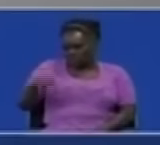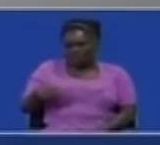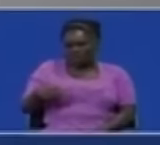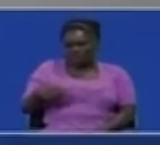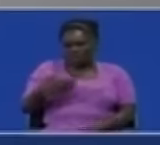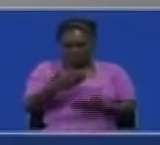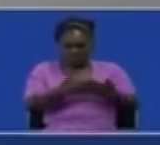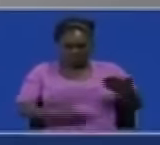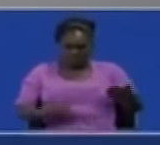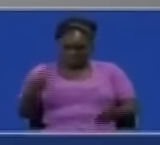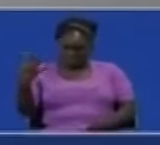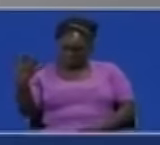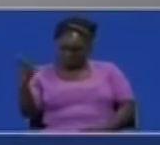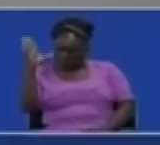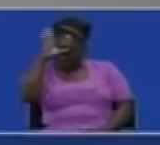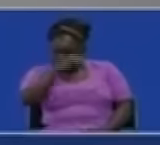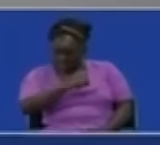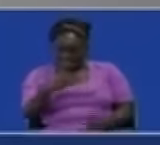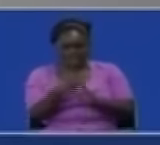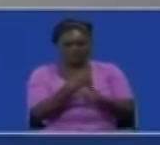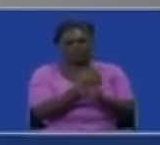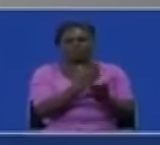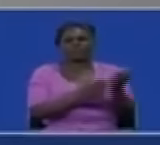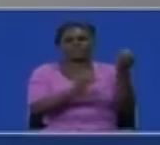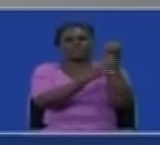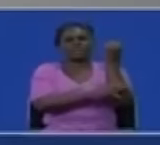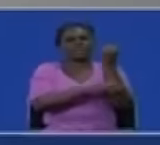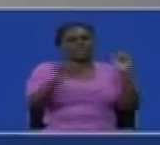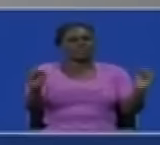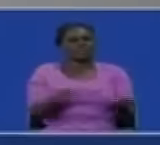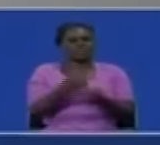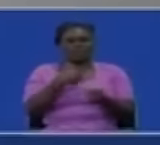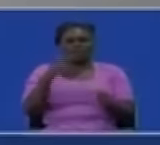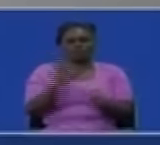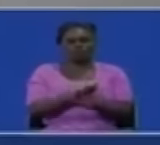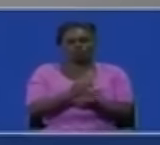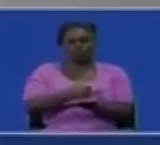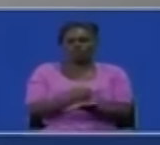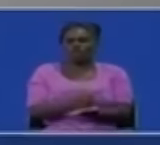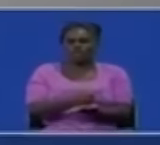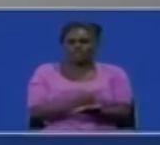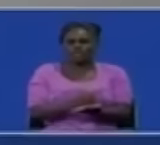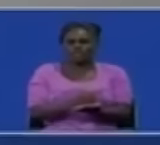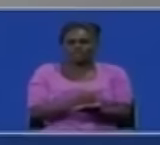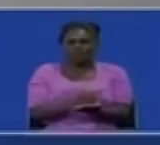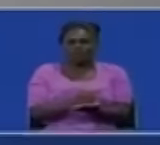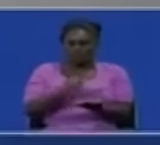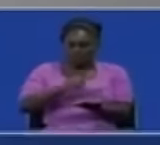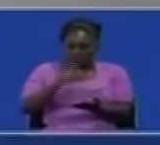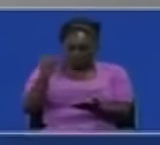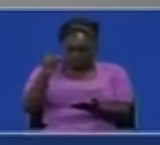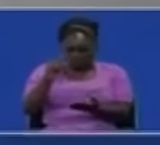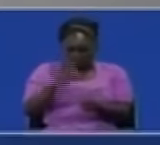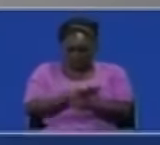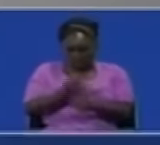are Form 34s that are missing from different parts of the country, so we cannot have a full audit of the last election and therefore a full understanding of